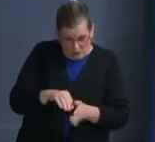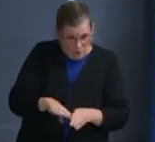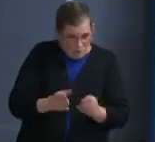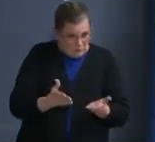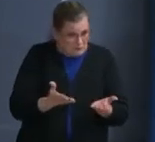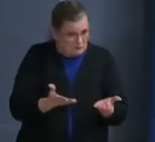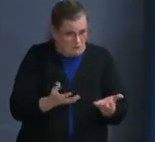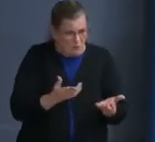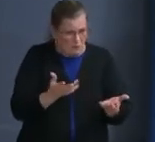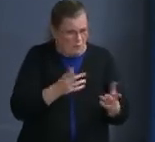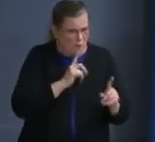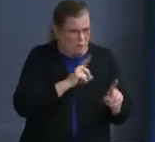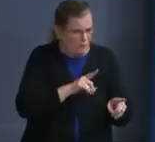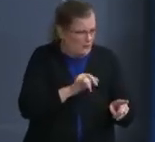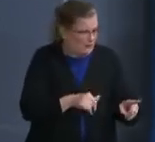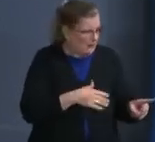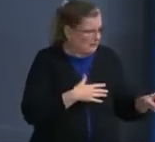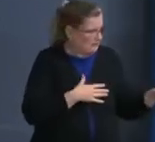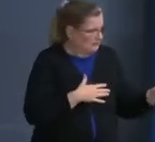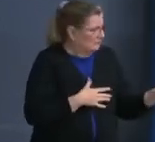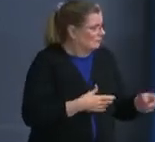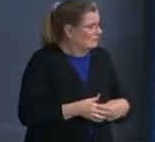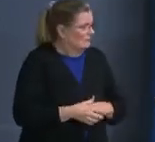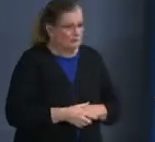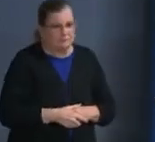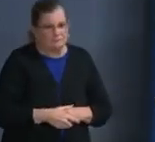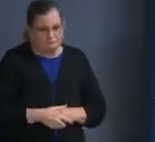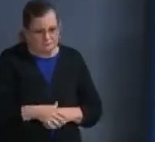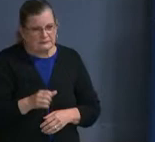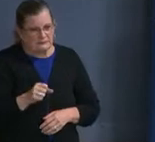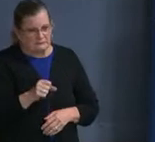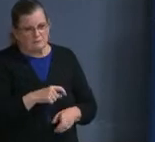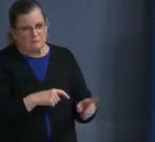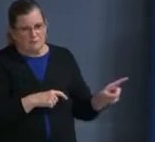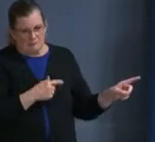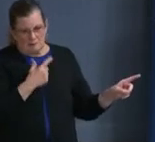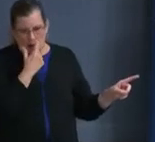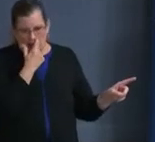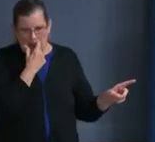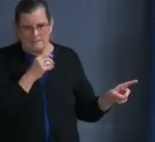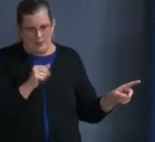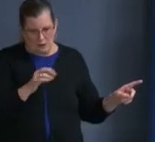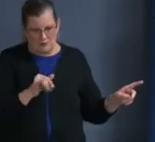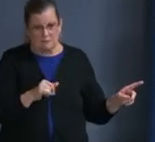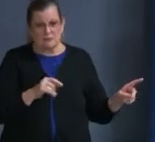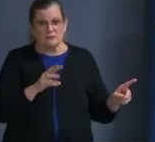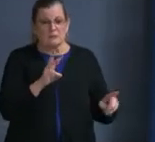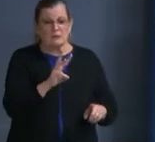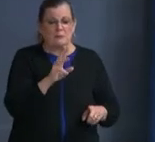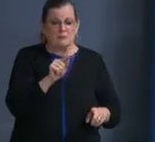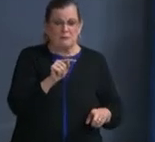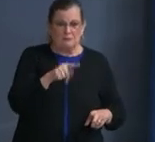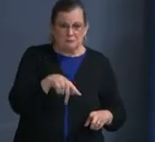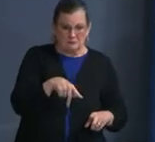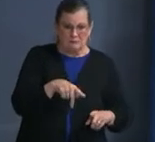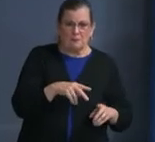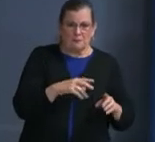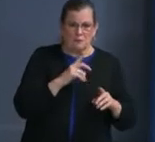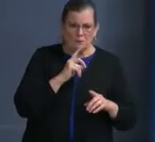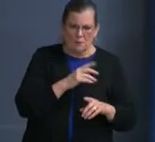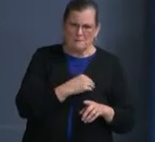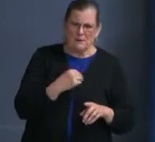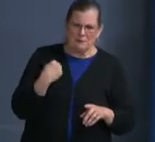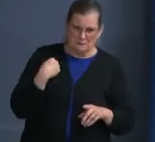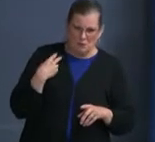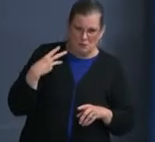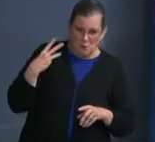Meaning reporting to the Yes, Perry, there are WTU members that have volunteered to serve. There